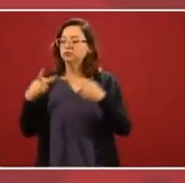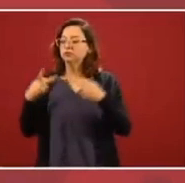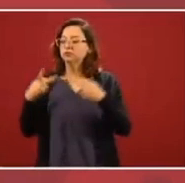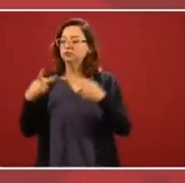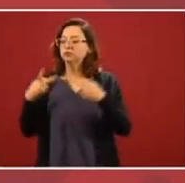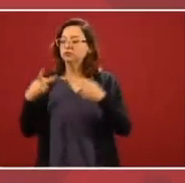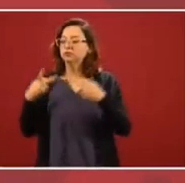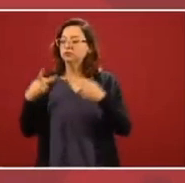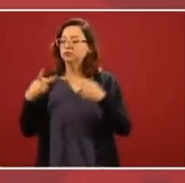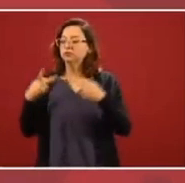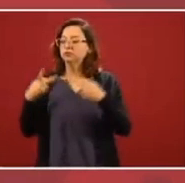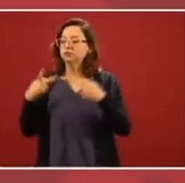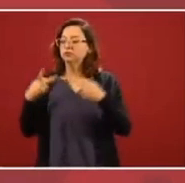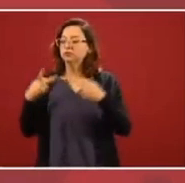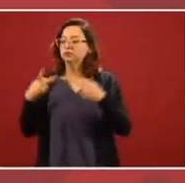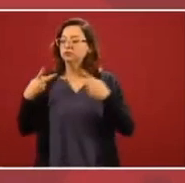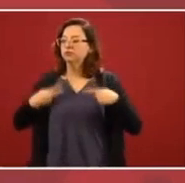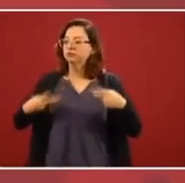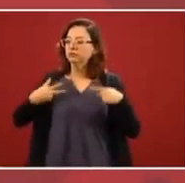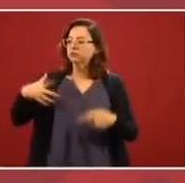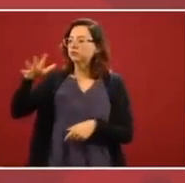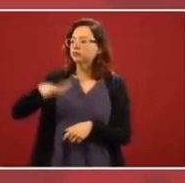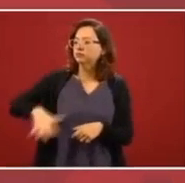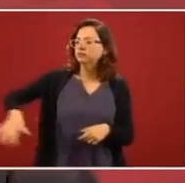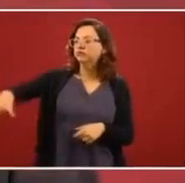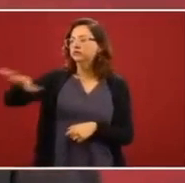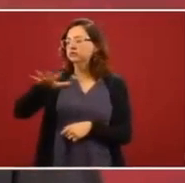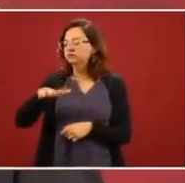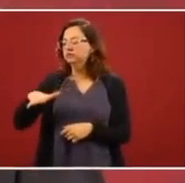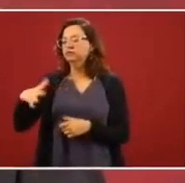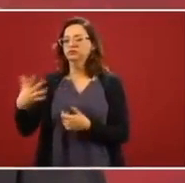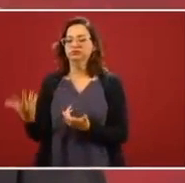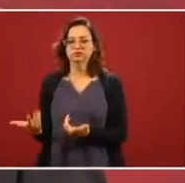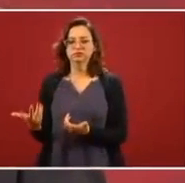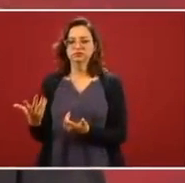the well-being of the people.